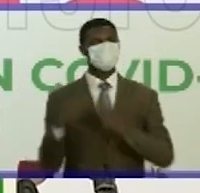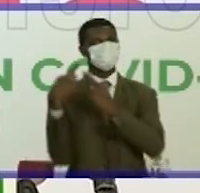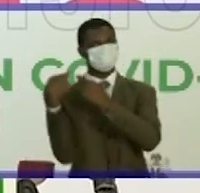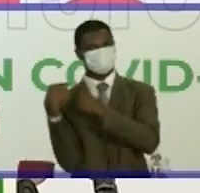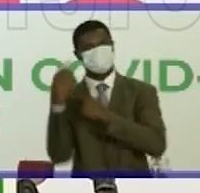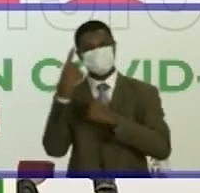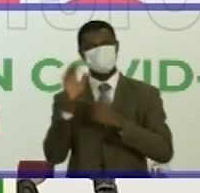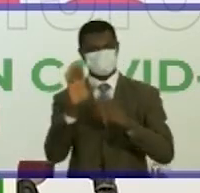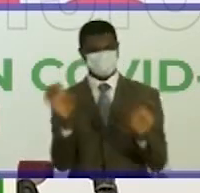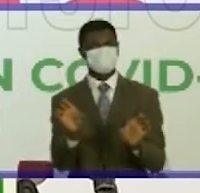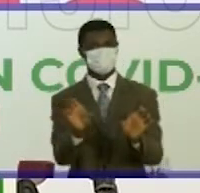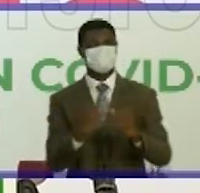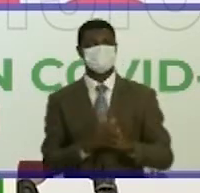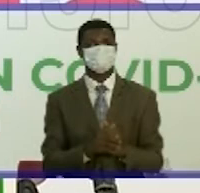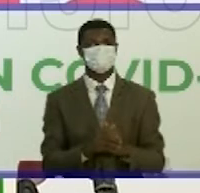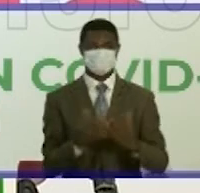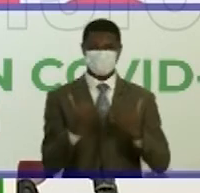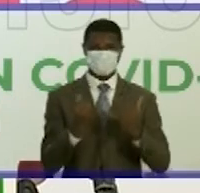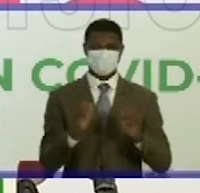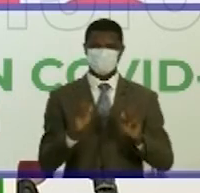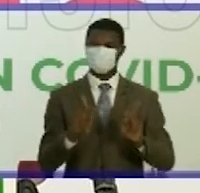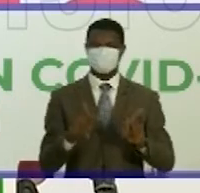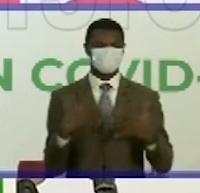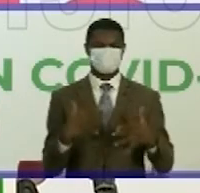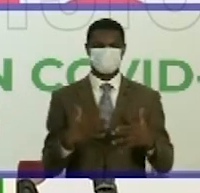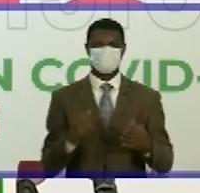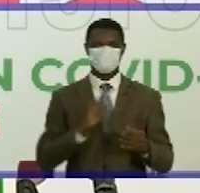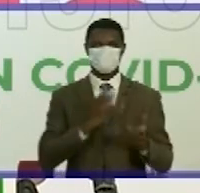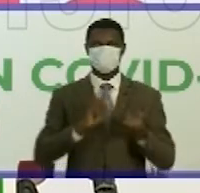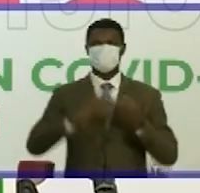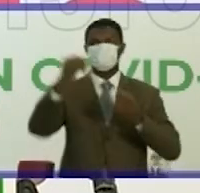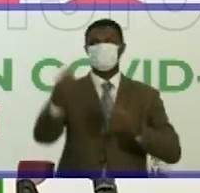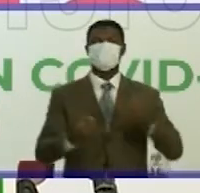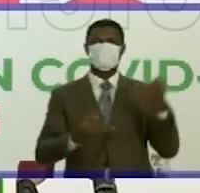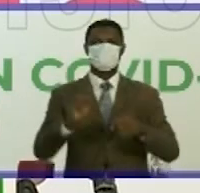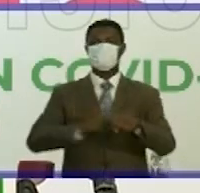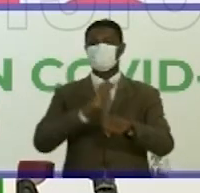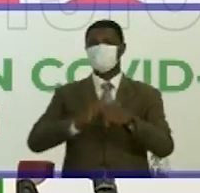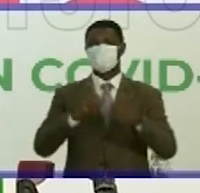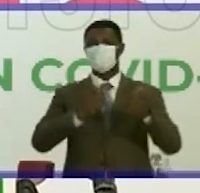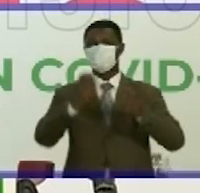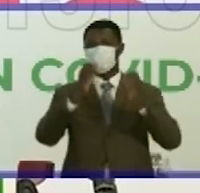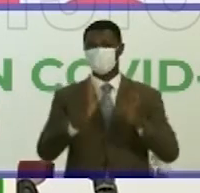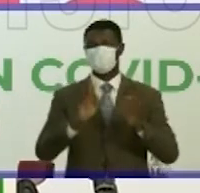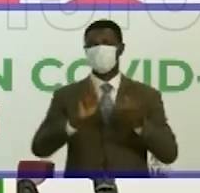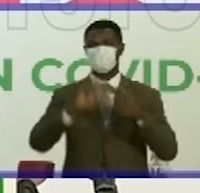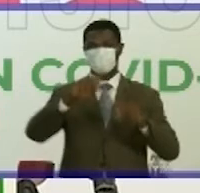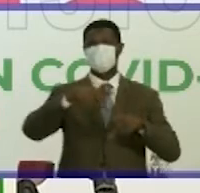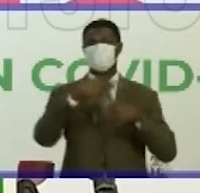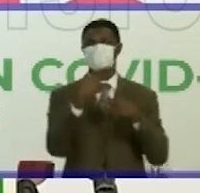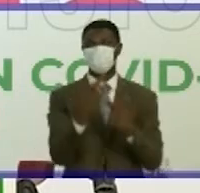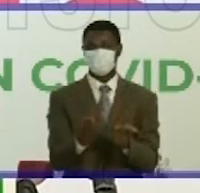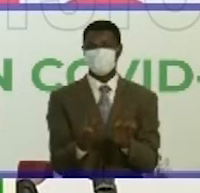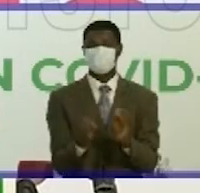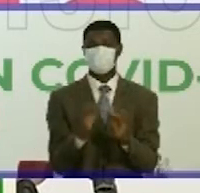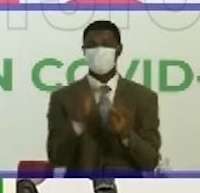actions. It is now my privilege to invite the National Coordinator to provide the details of